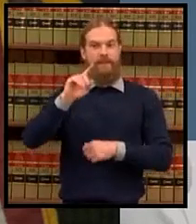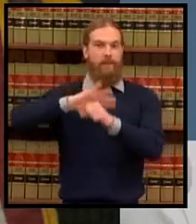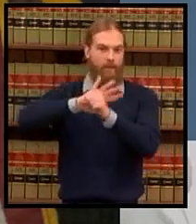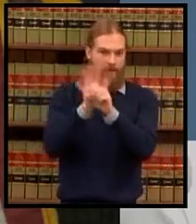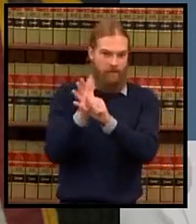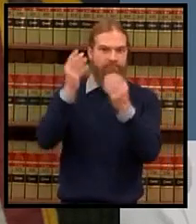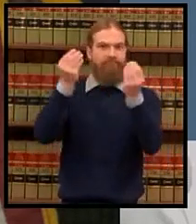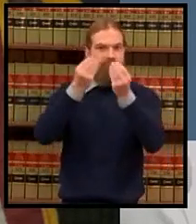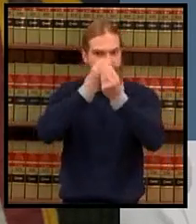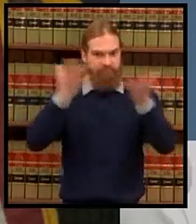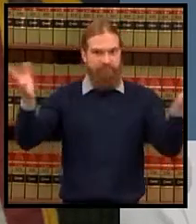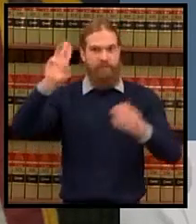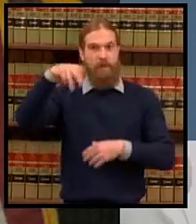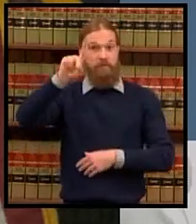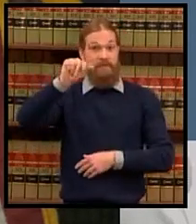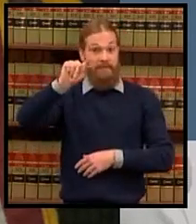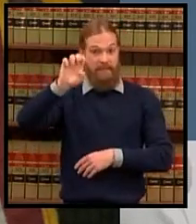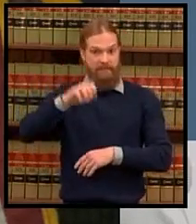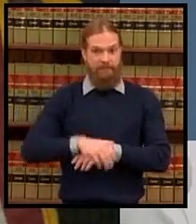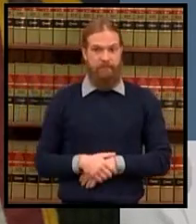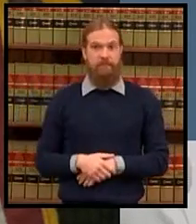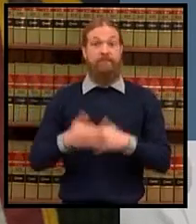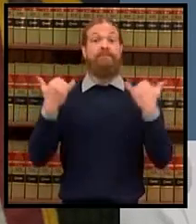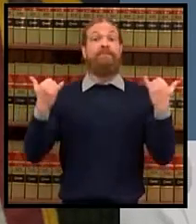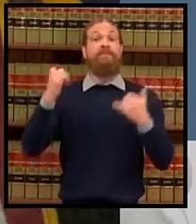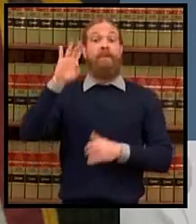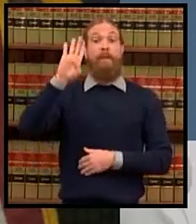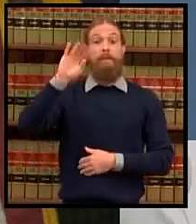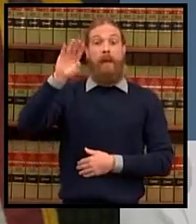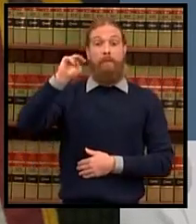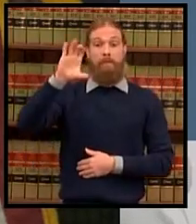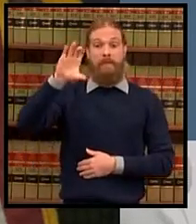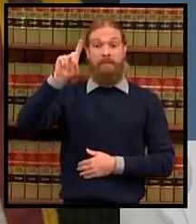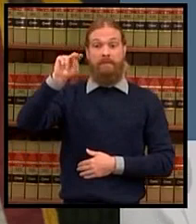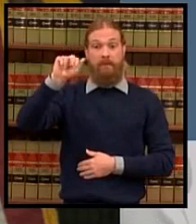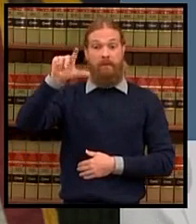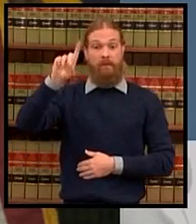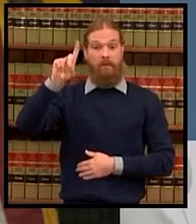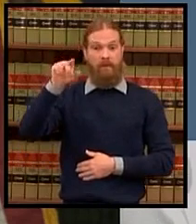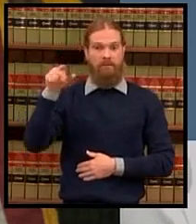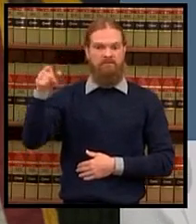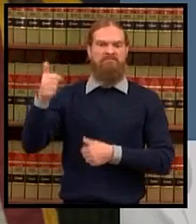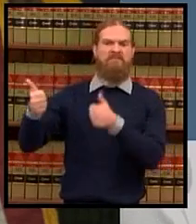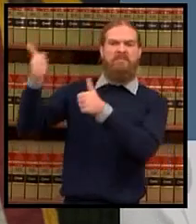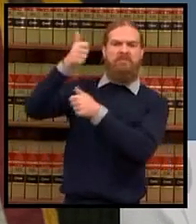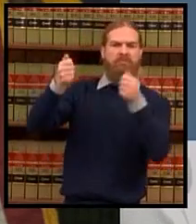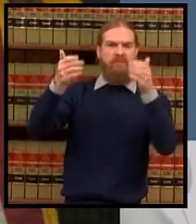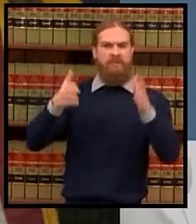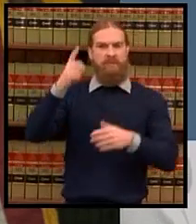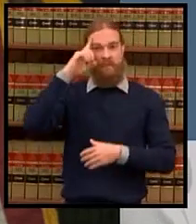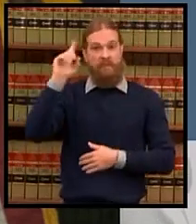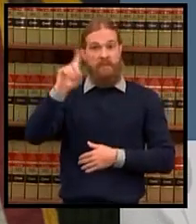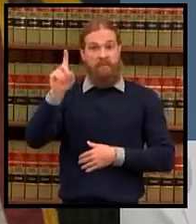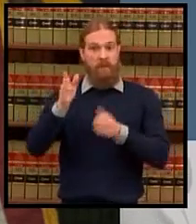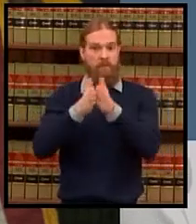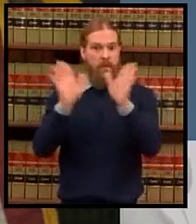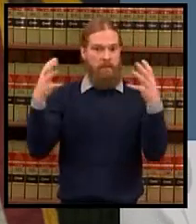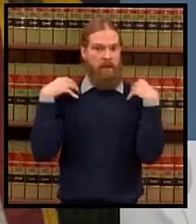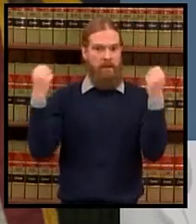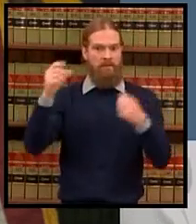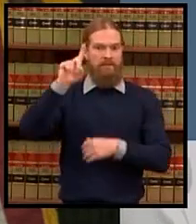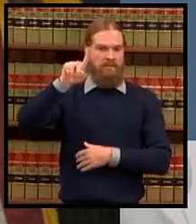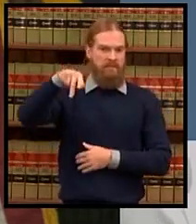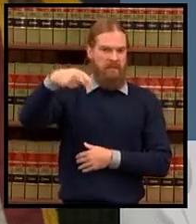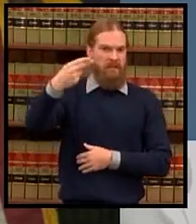Today I'm joined by Bob McDonald, Executive Director of the Denver Public Health and Environment. Our goal of moving